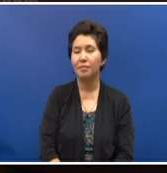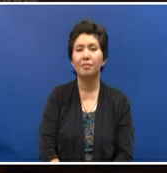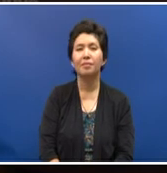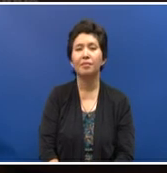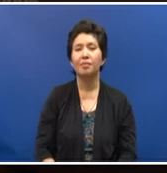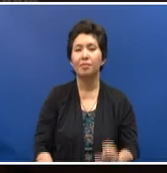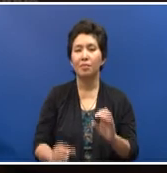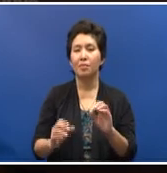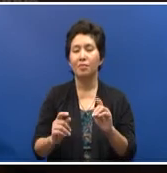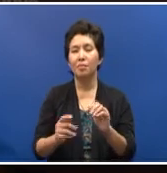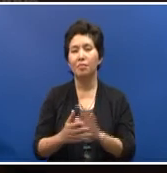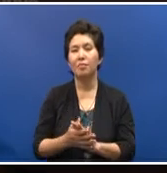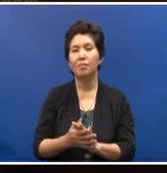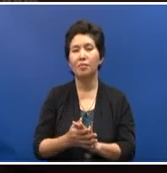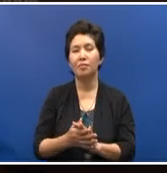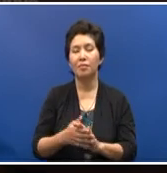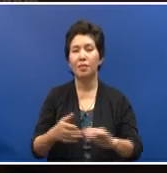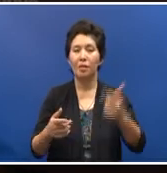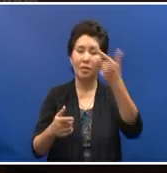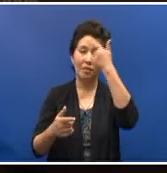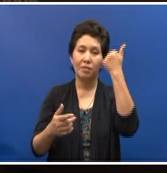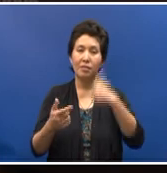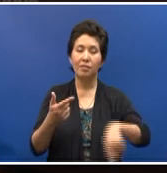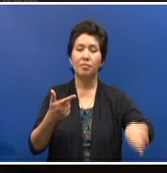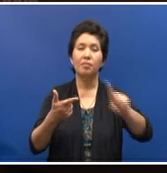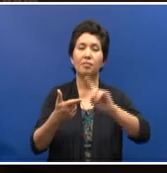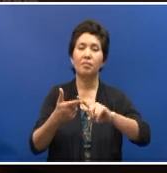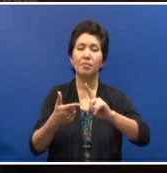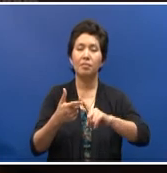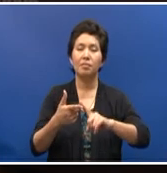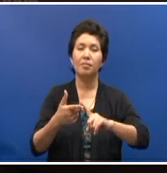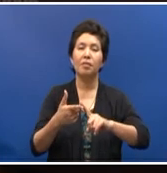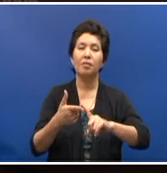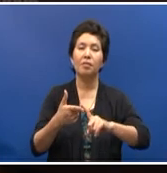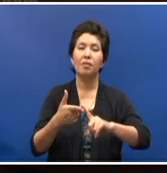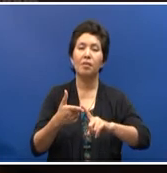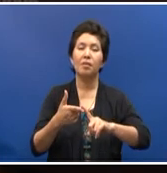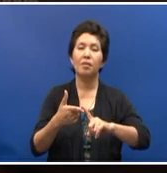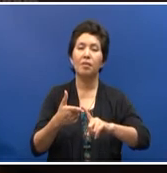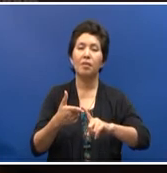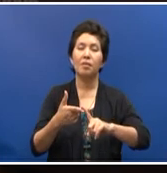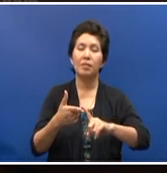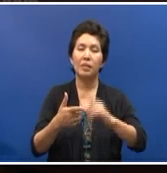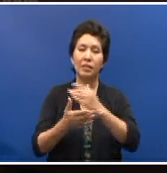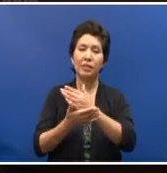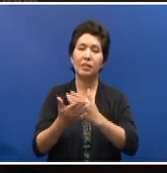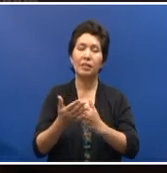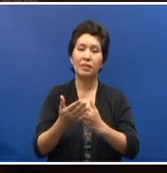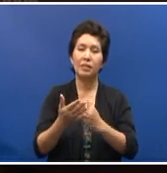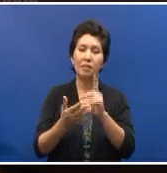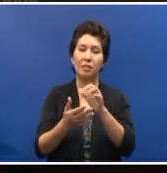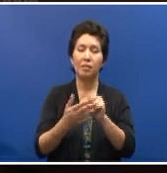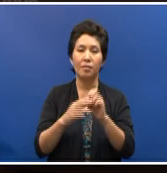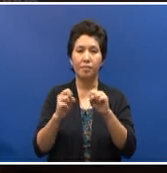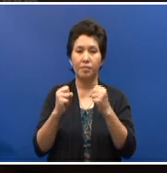Okay, so on the second reason just now, okay, on the perceived threats, okay, whereby in some cases,